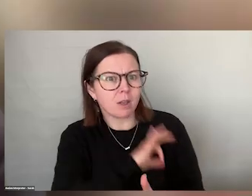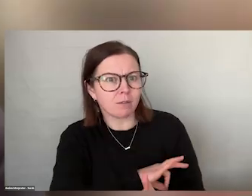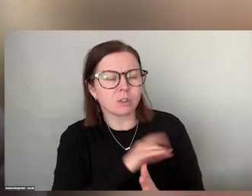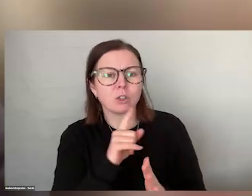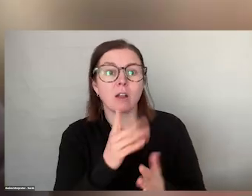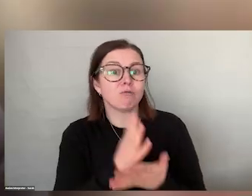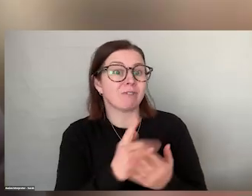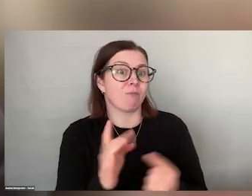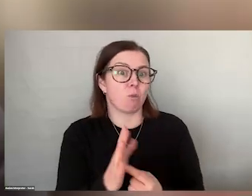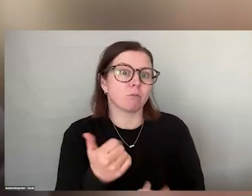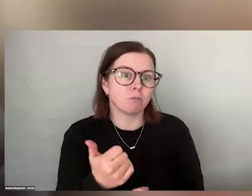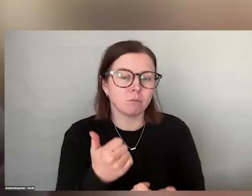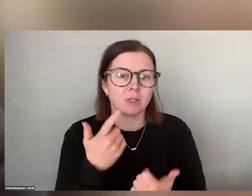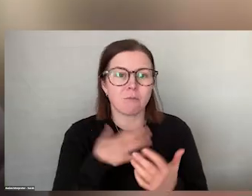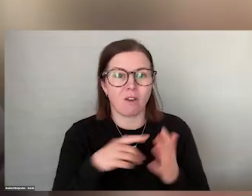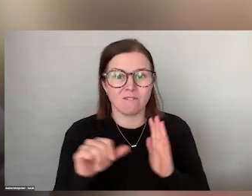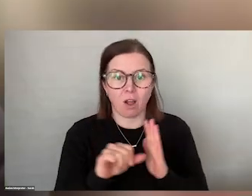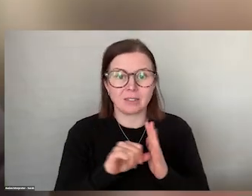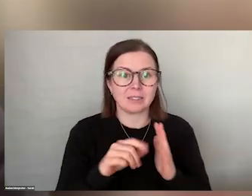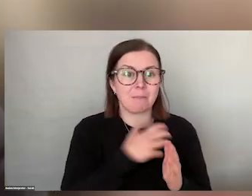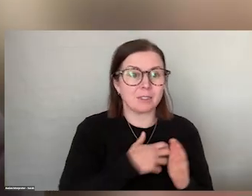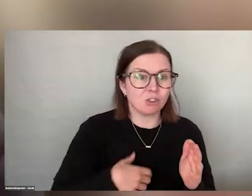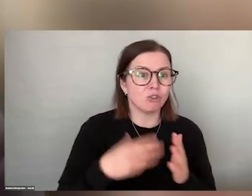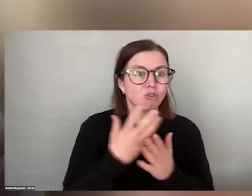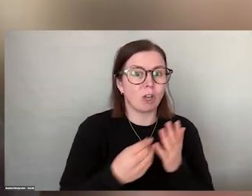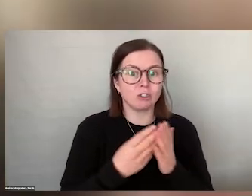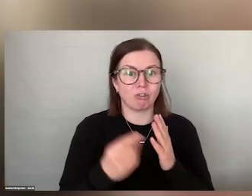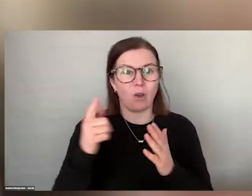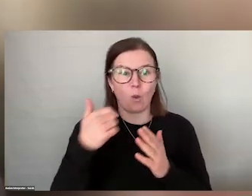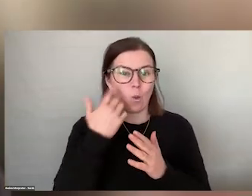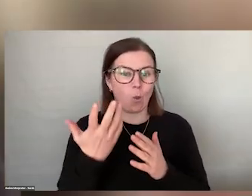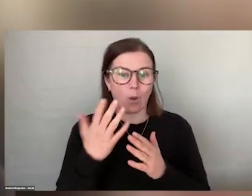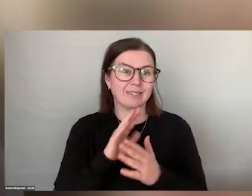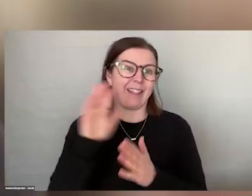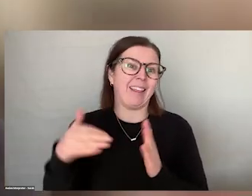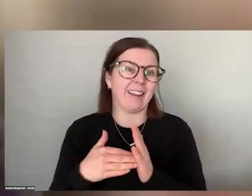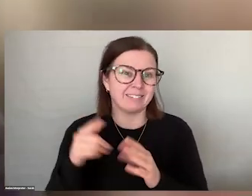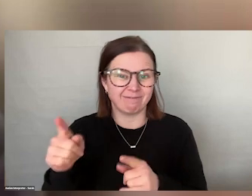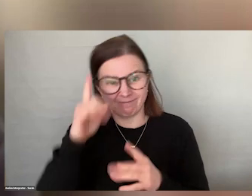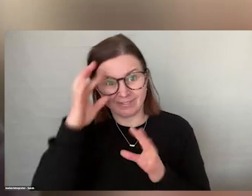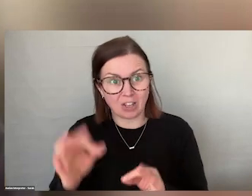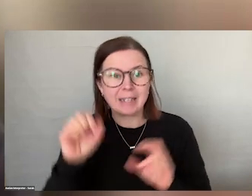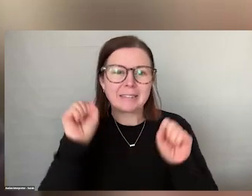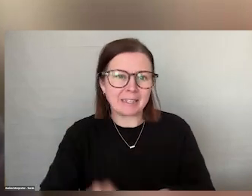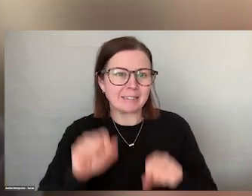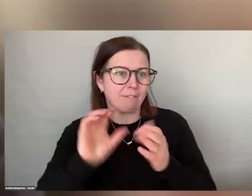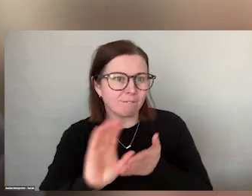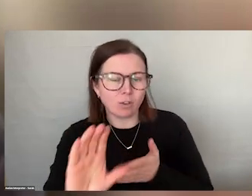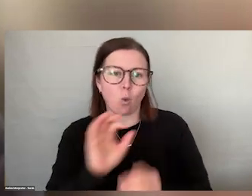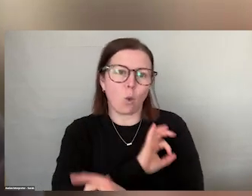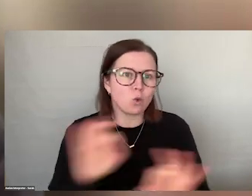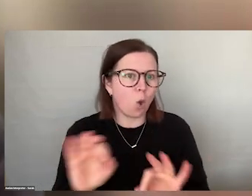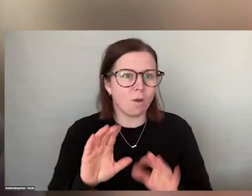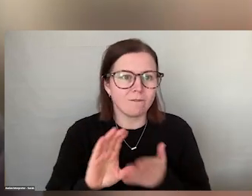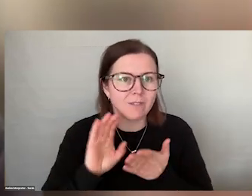important because finance ministers and treasurers always, in the end, decide whether something gets funded or not.